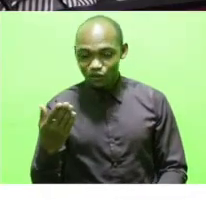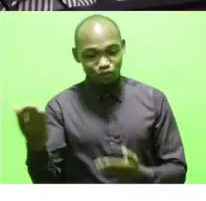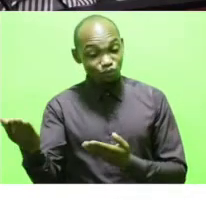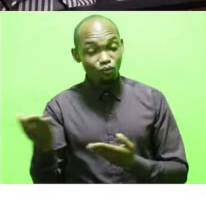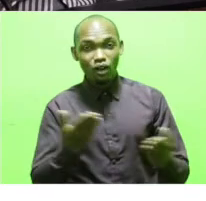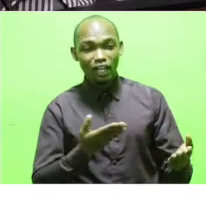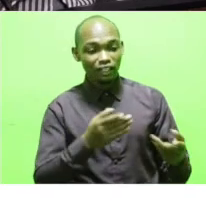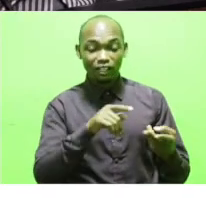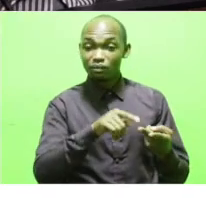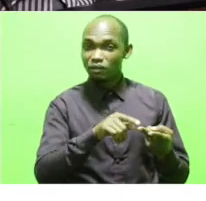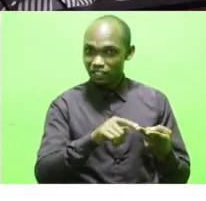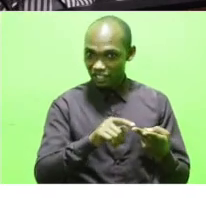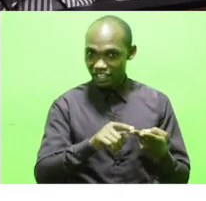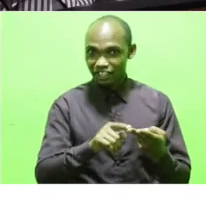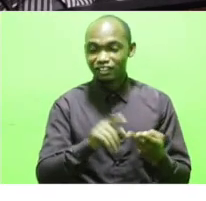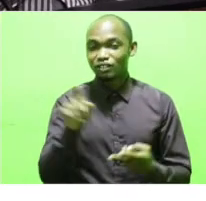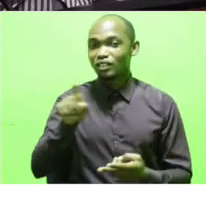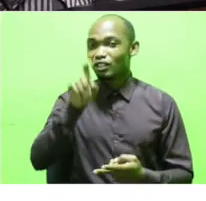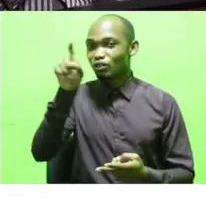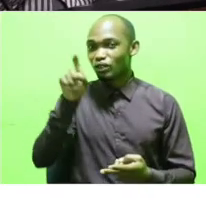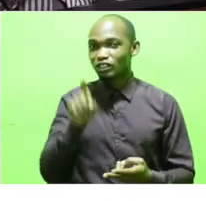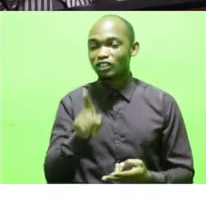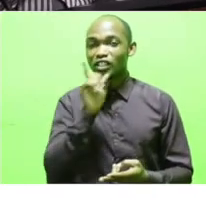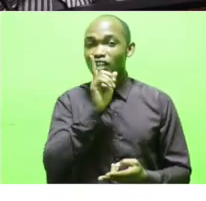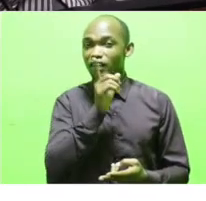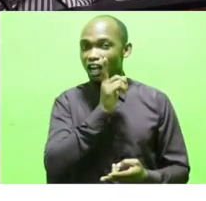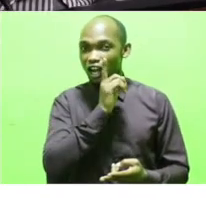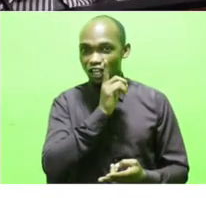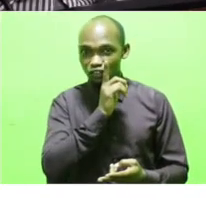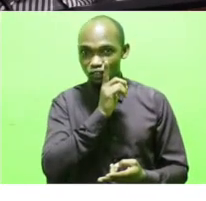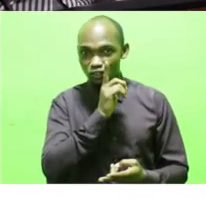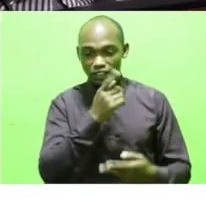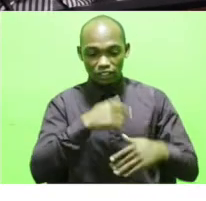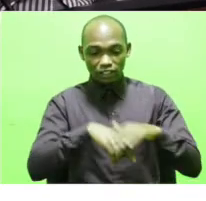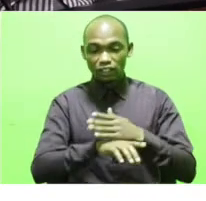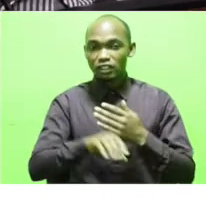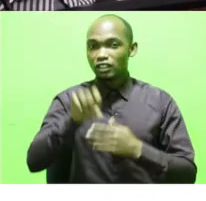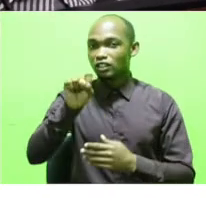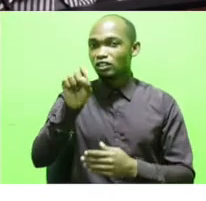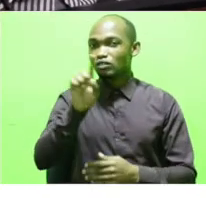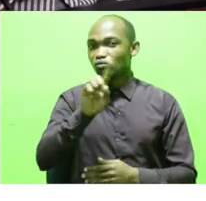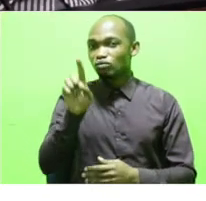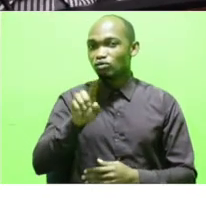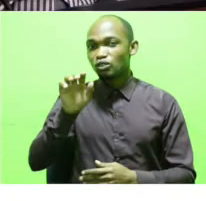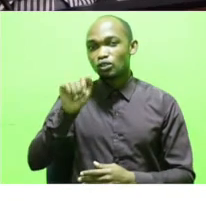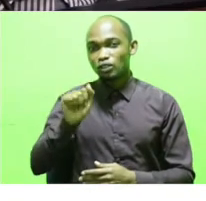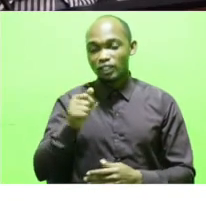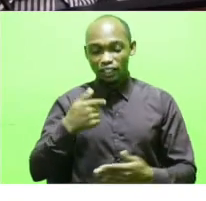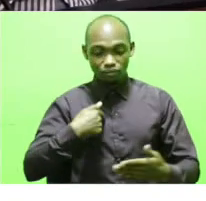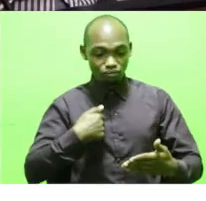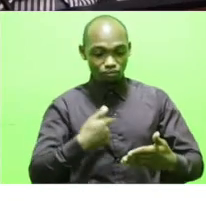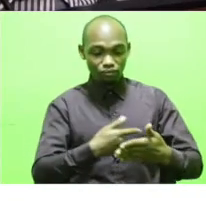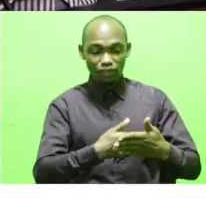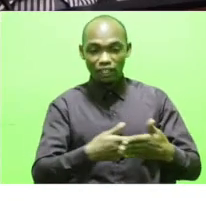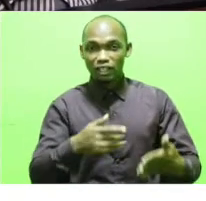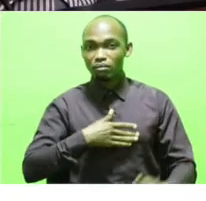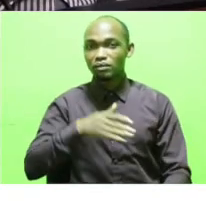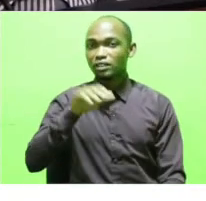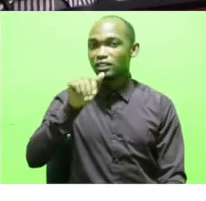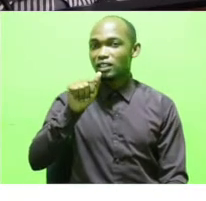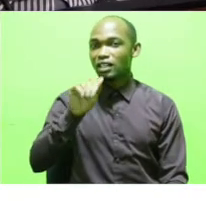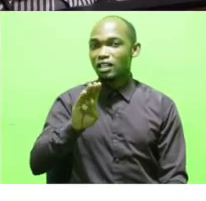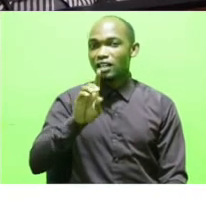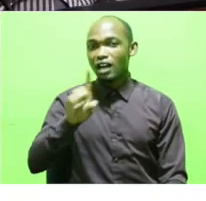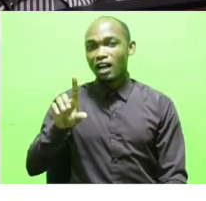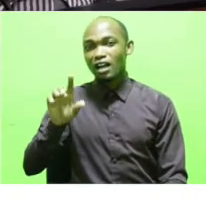Hello and welcome again to this question and answer session brought to you here on SUZA TV. You're with me, Munir Mustafa,